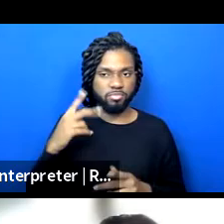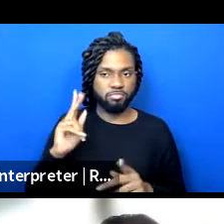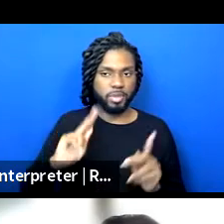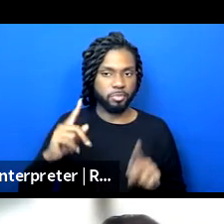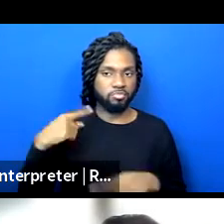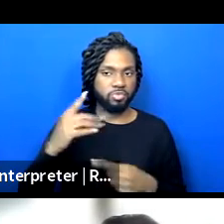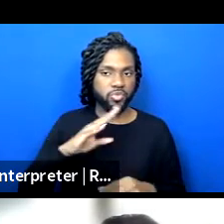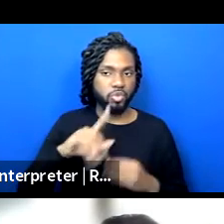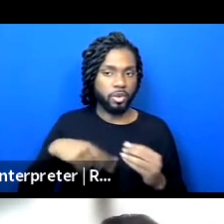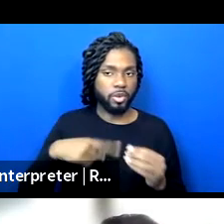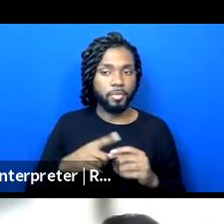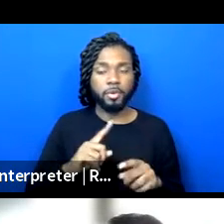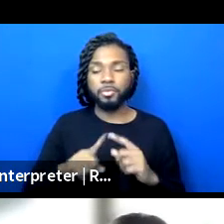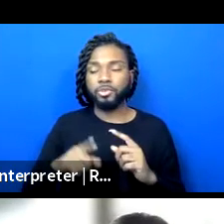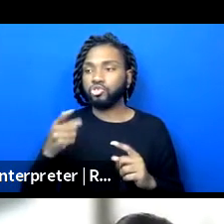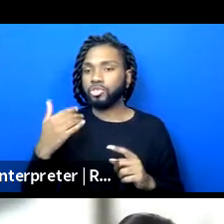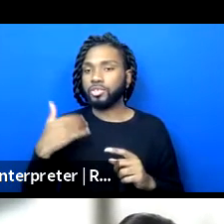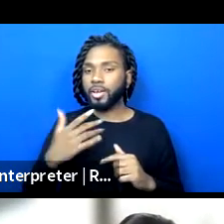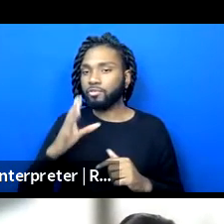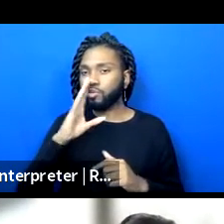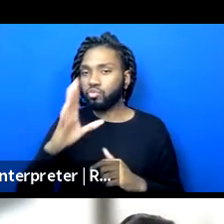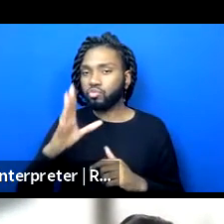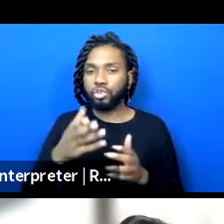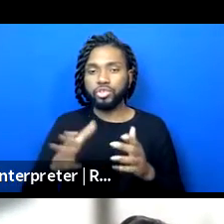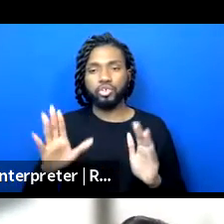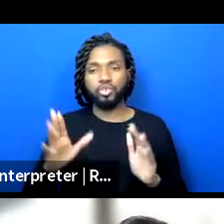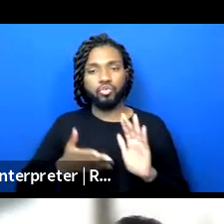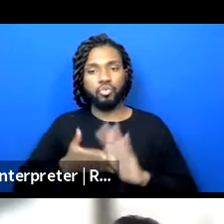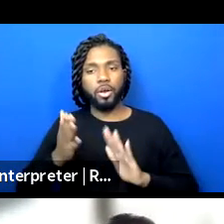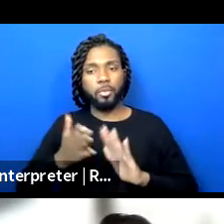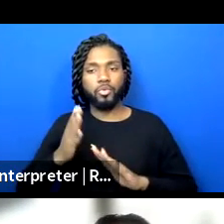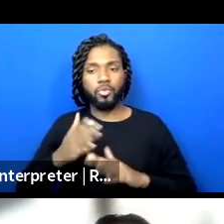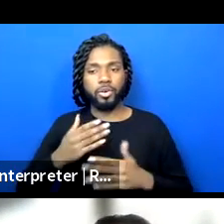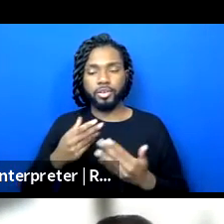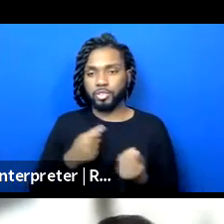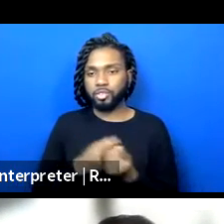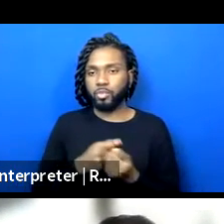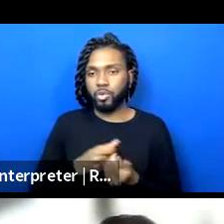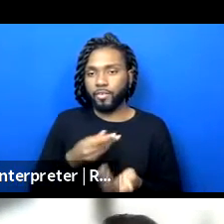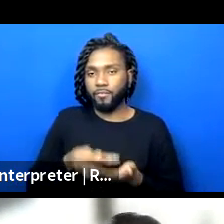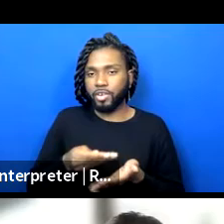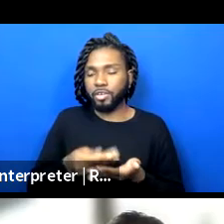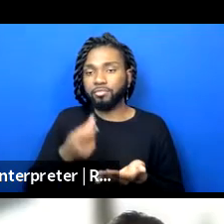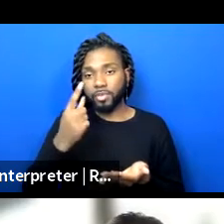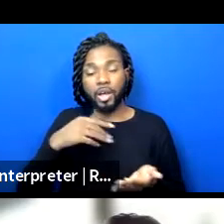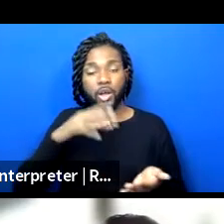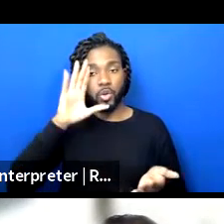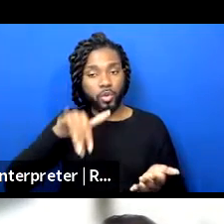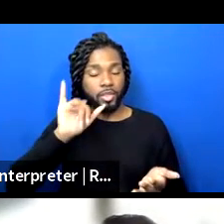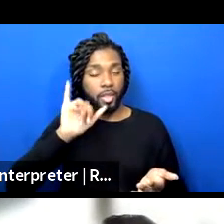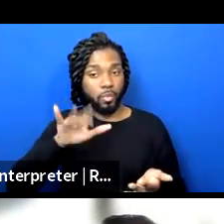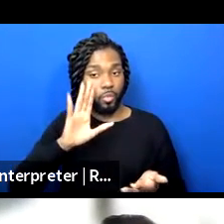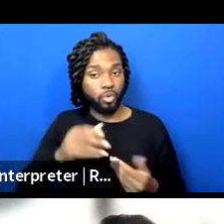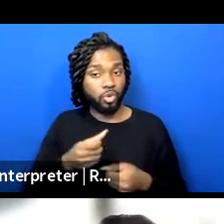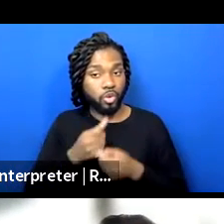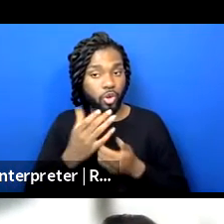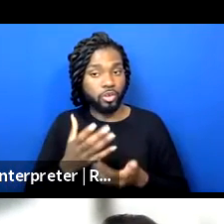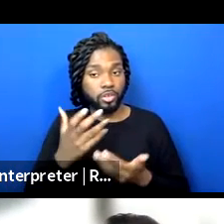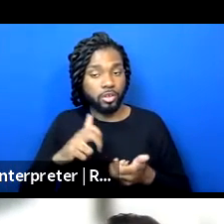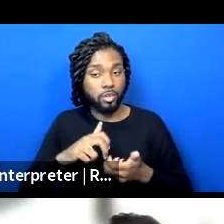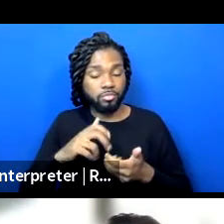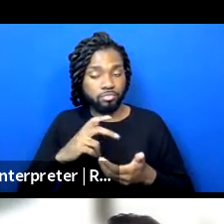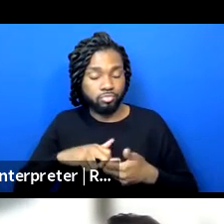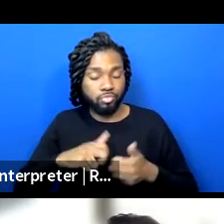just direct general operating support funding. And I know that that causes a lot of problems. There's nothing wrong with project